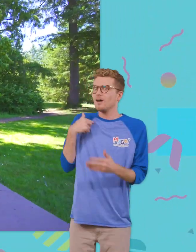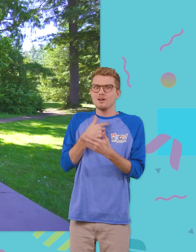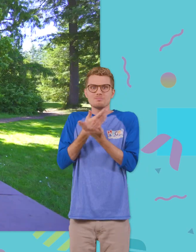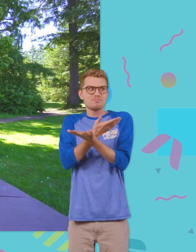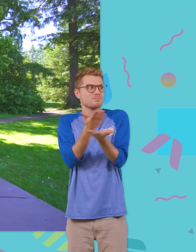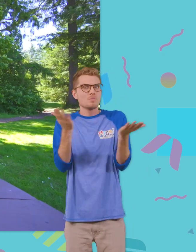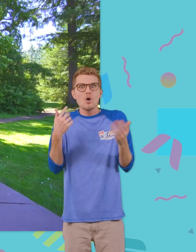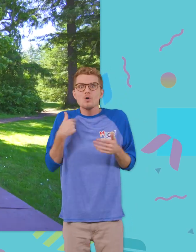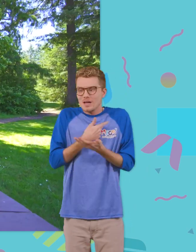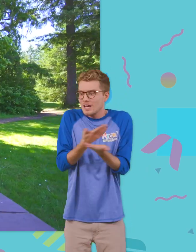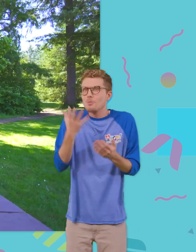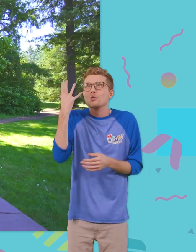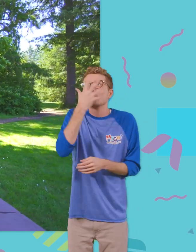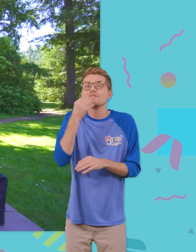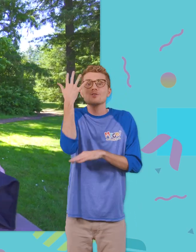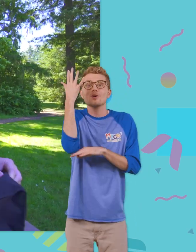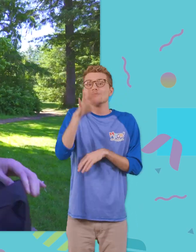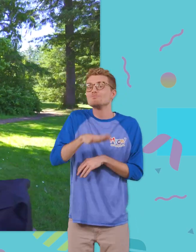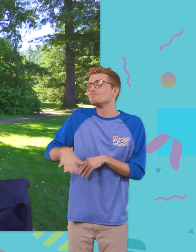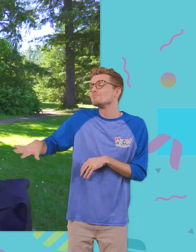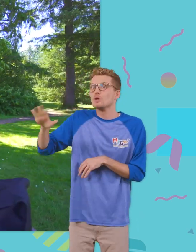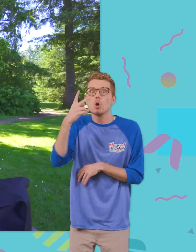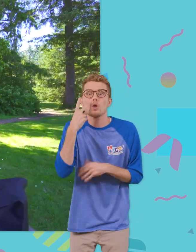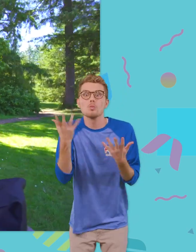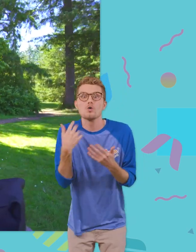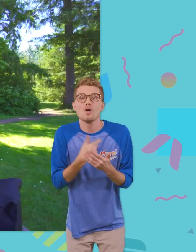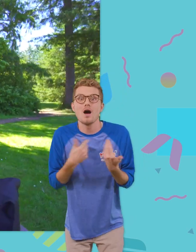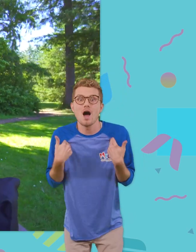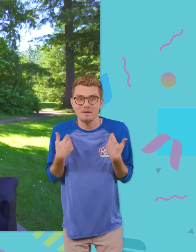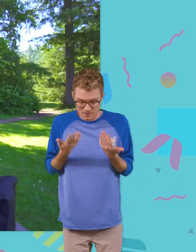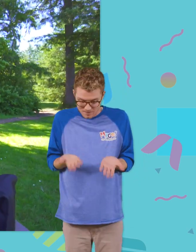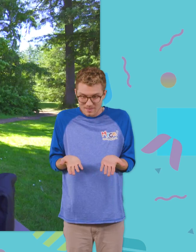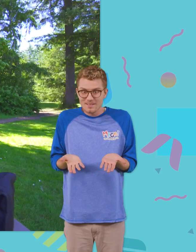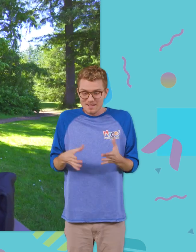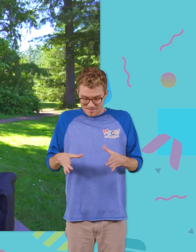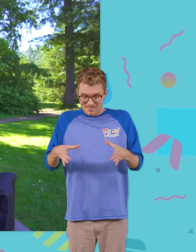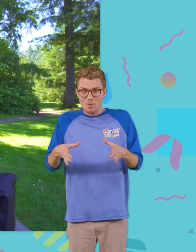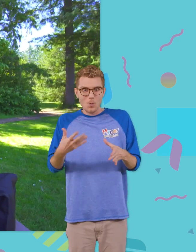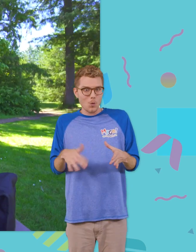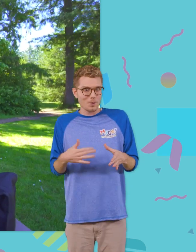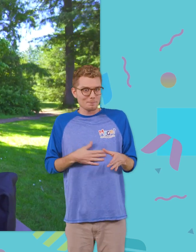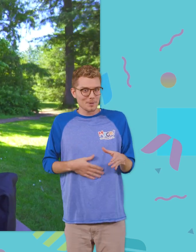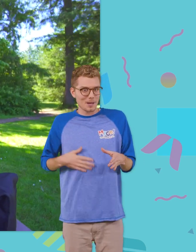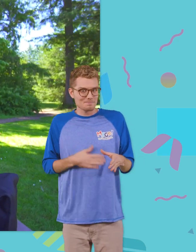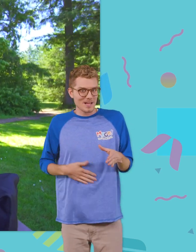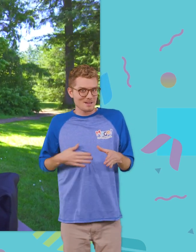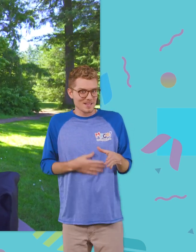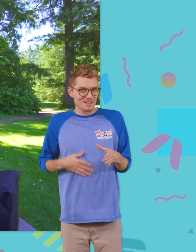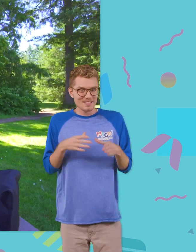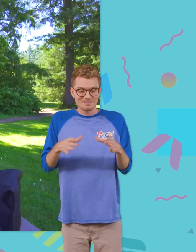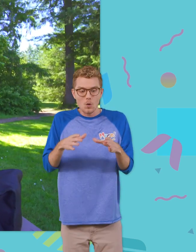Hey! Ooh, look at where we are. We are at a beautiful park. And look at what we have.